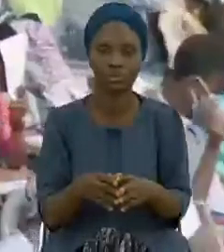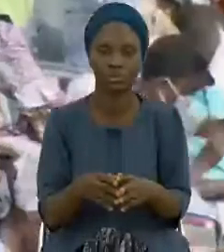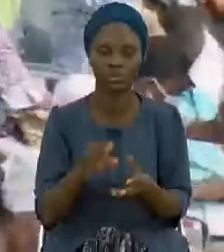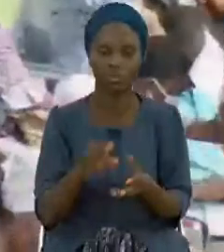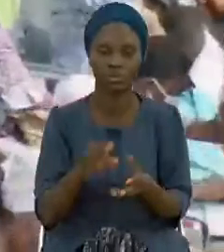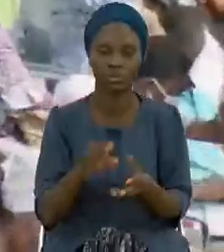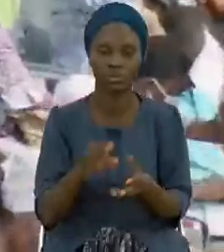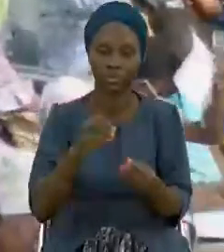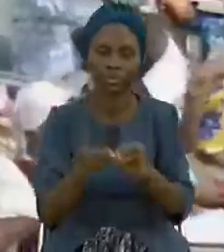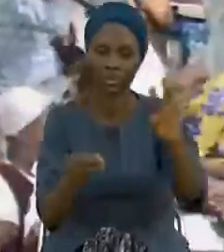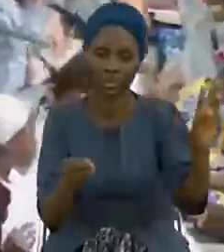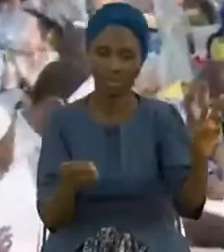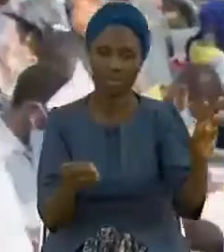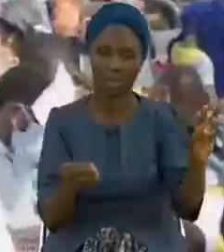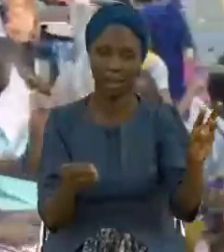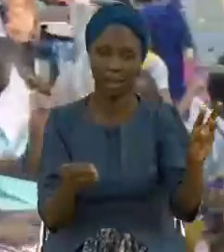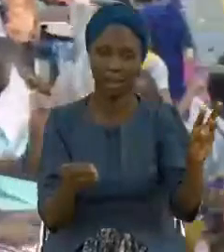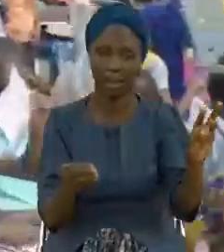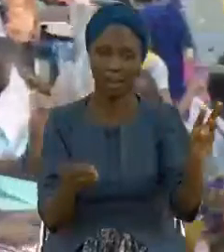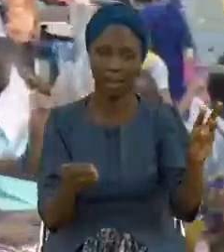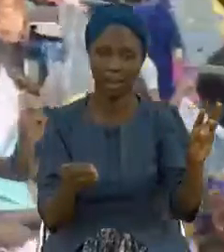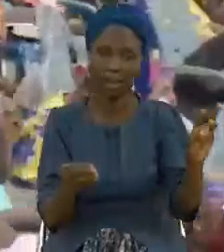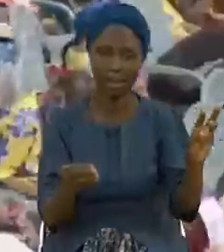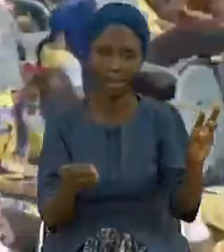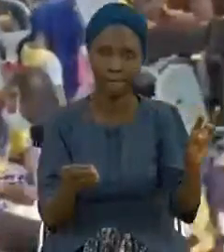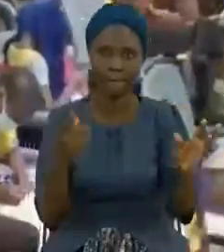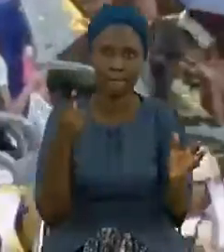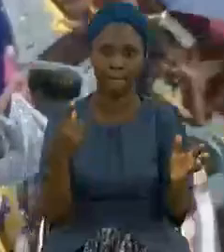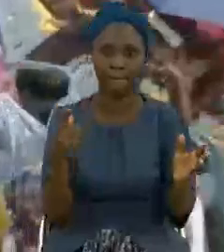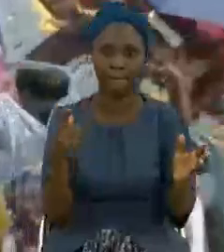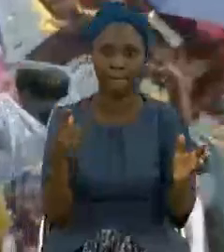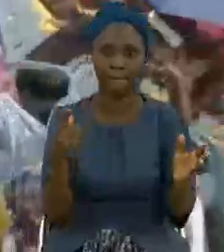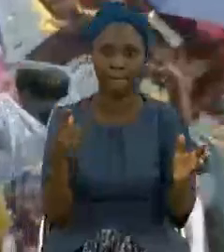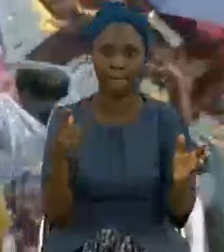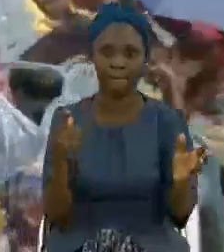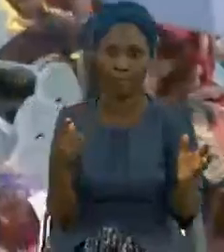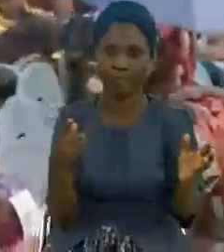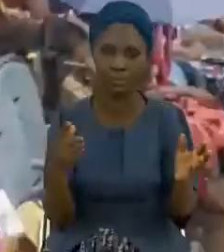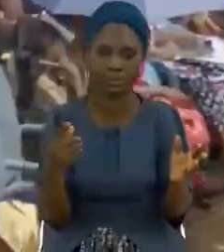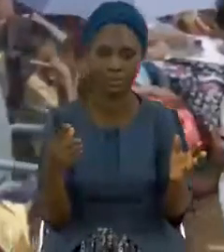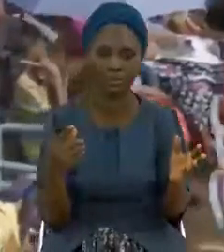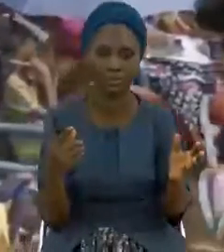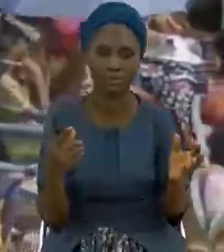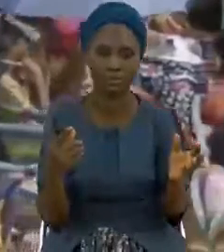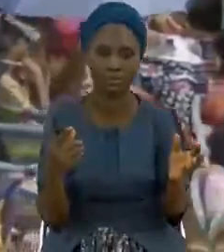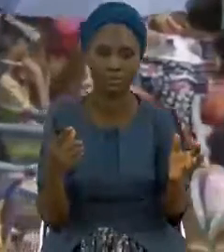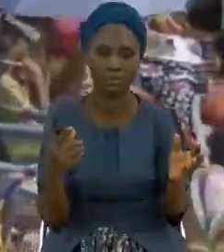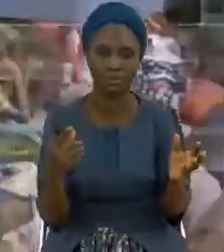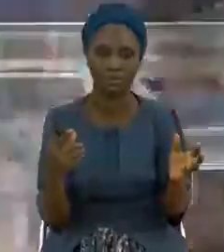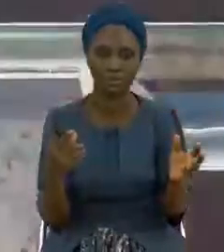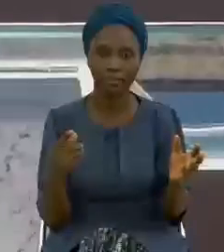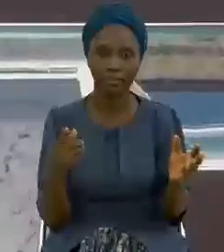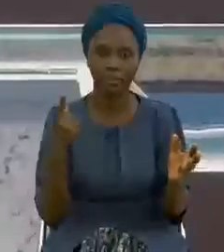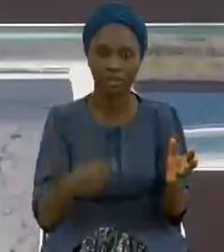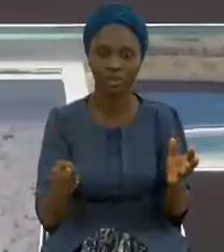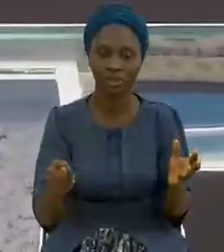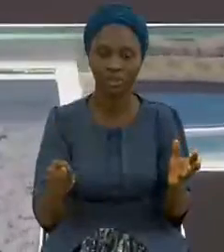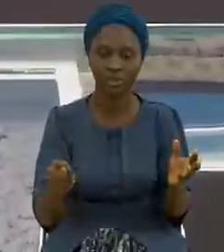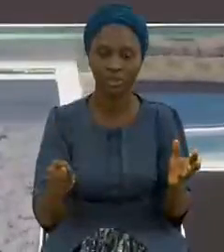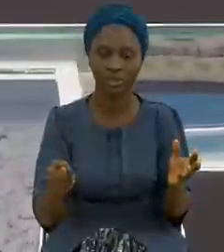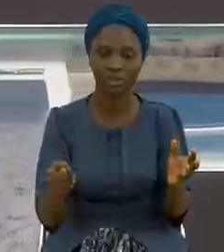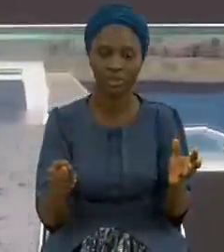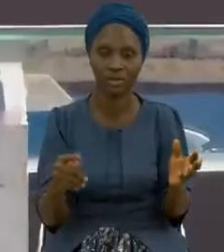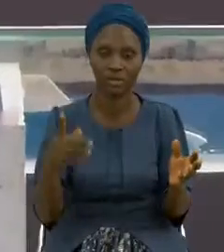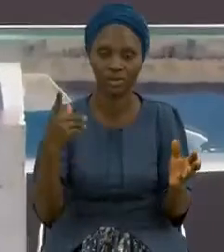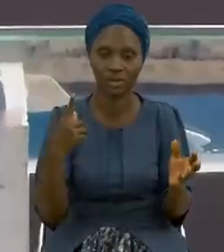the motivation for soul seekers with persevering zeal. The